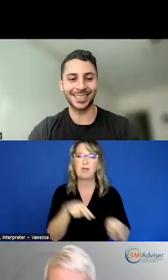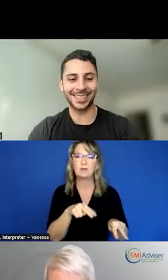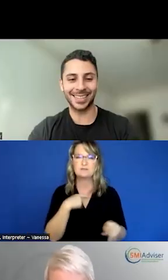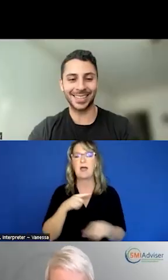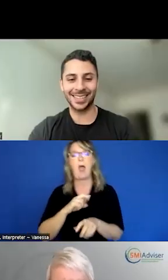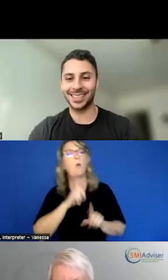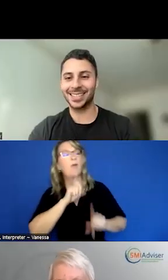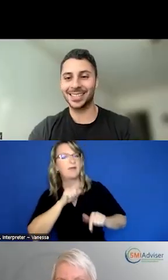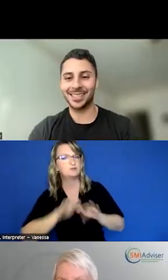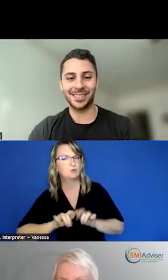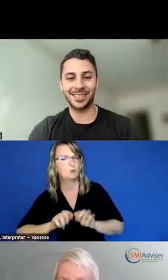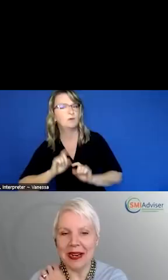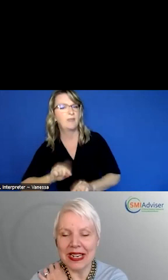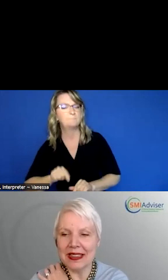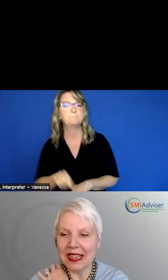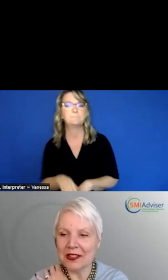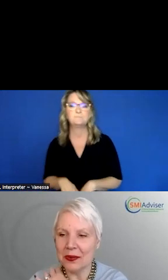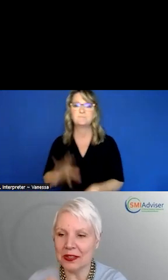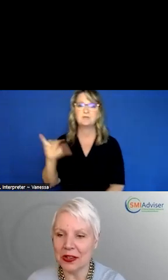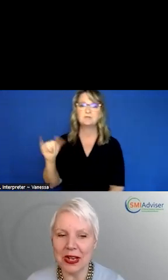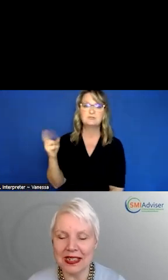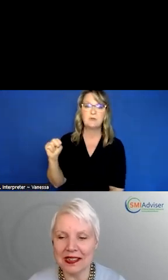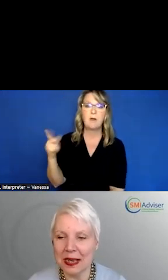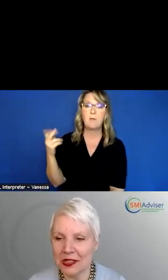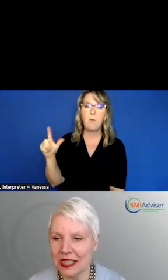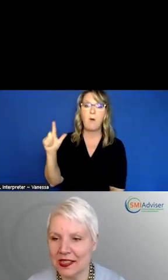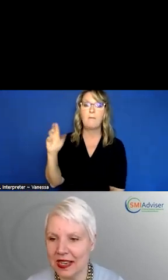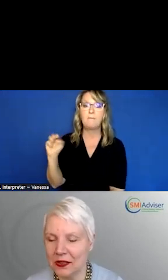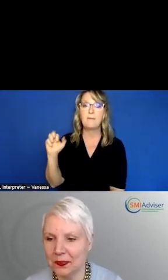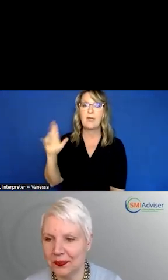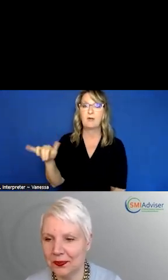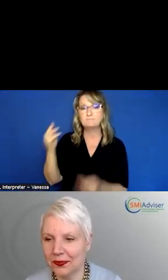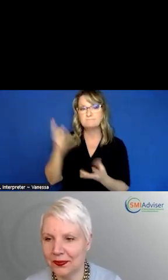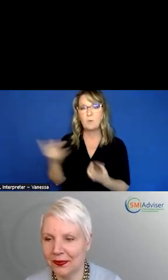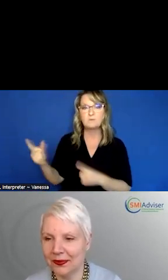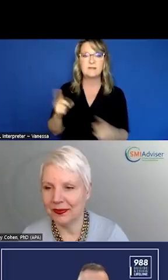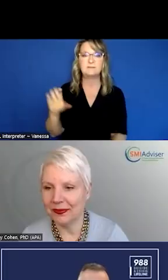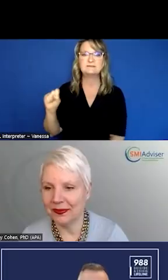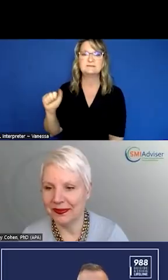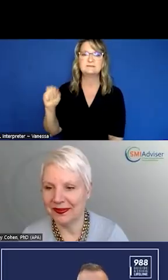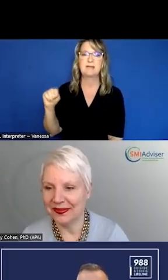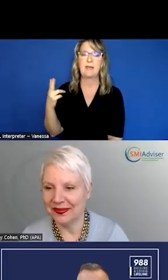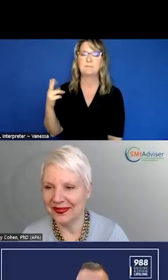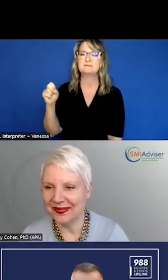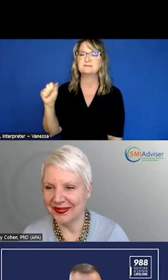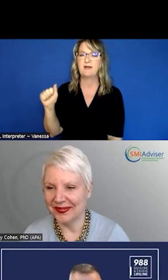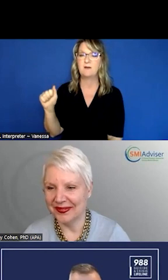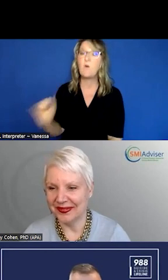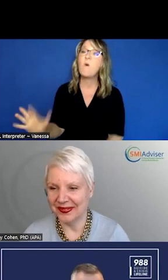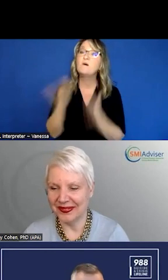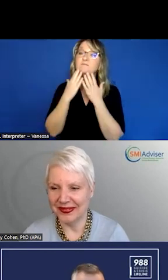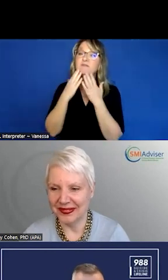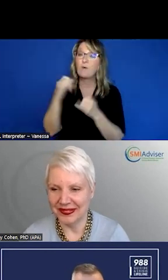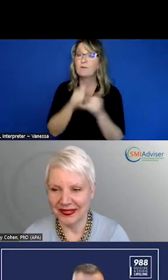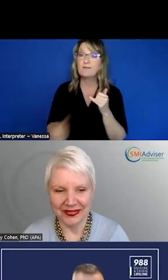Thanks, guys. Okay, John Palmieri, let us know what's going on at SAMHSA these days. Hey, Amy, thank you. And thank you for this last segment.